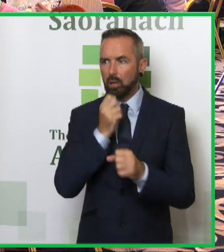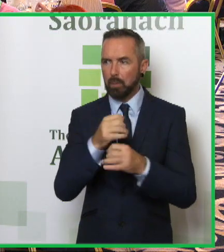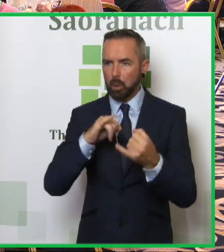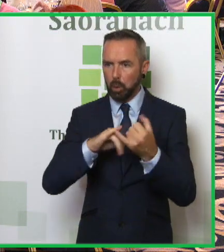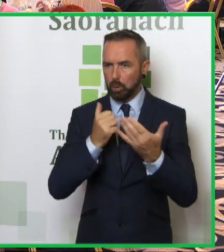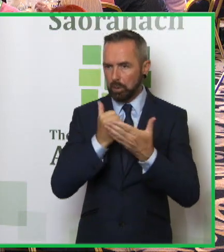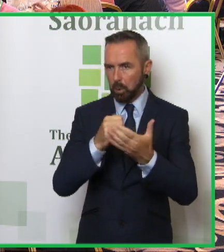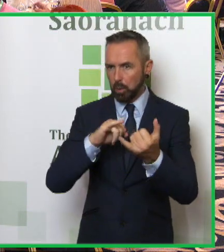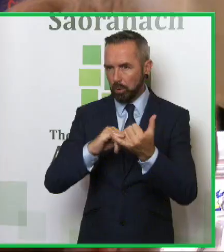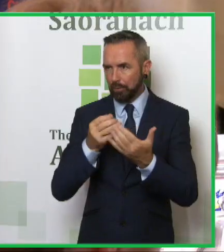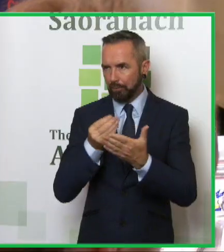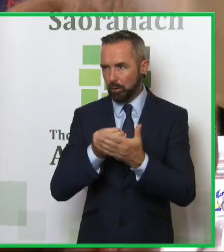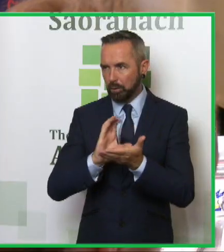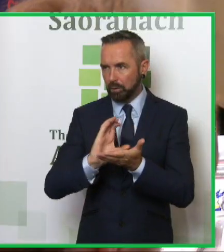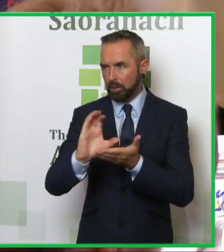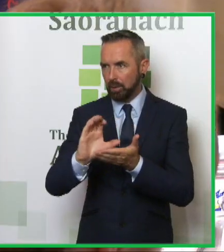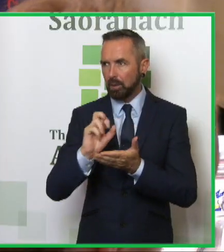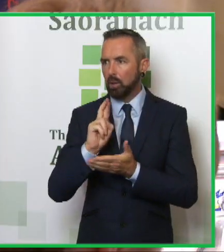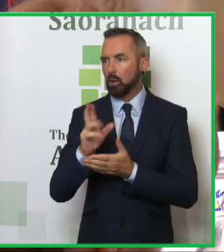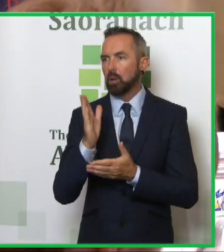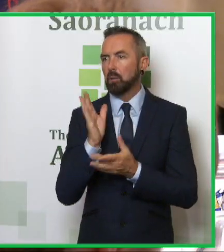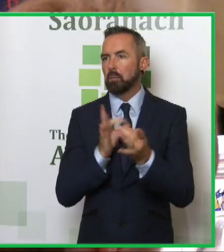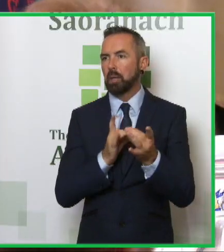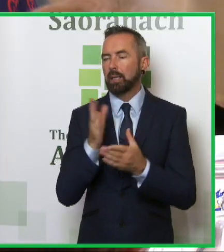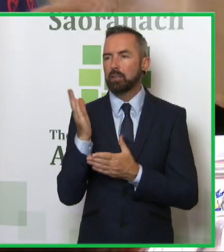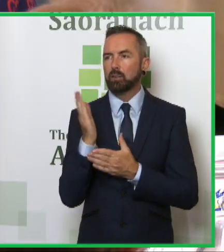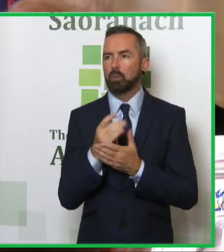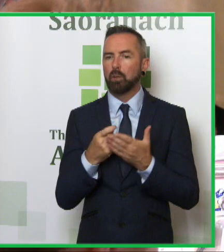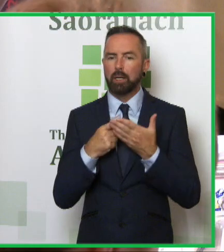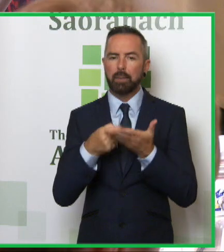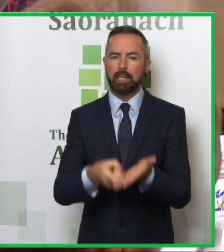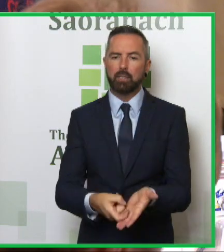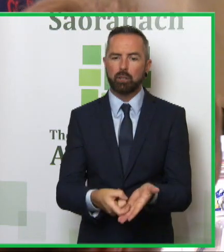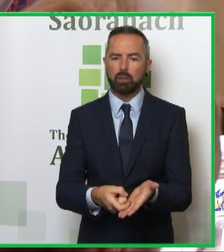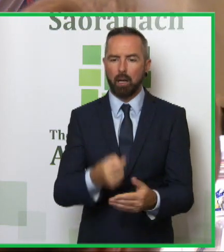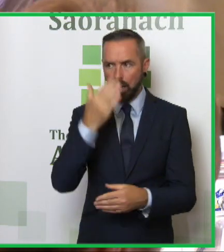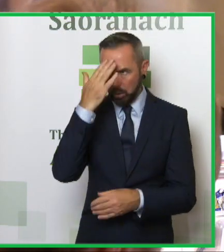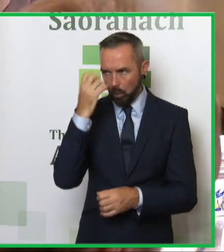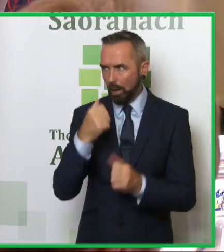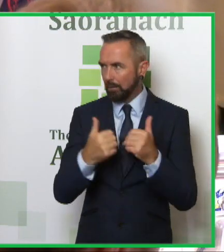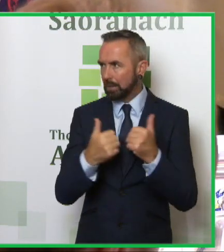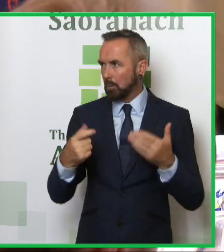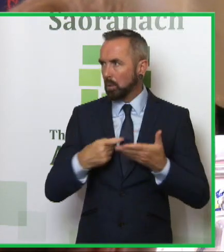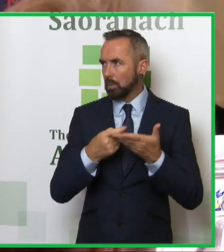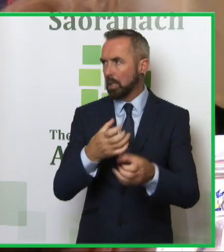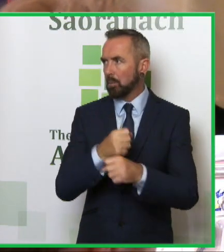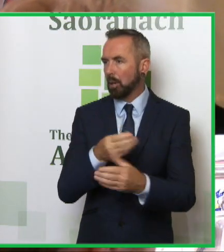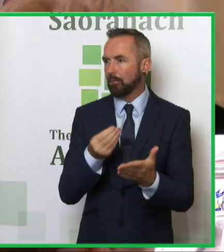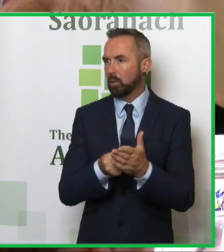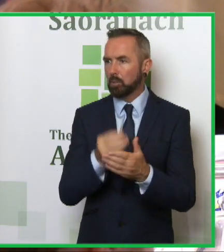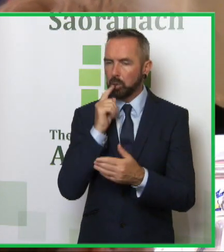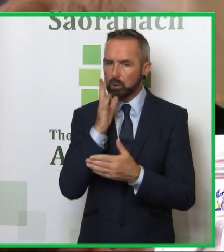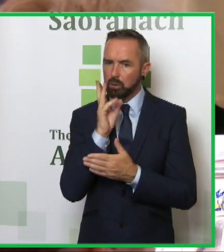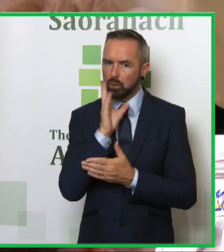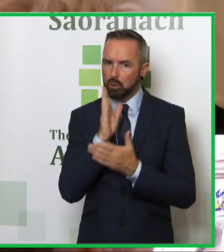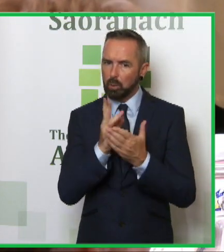funded to do that, or make some... I know there's a section recommendation around funding, but can we have some sort of wording